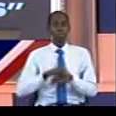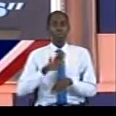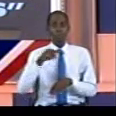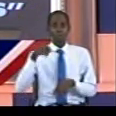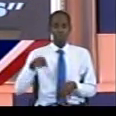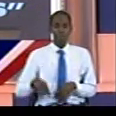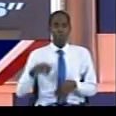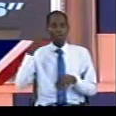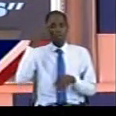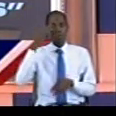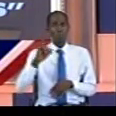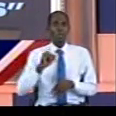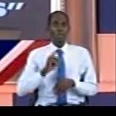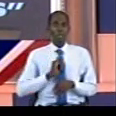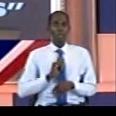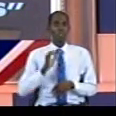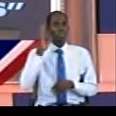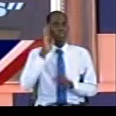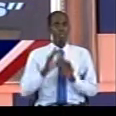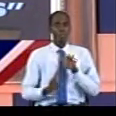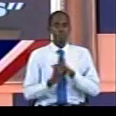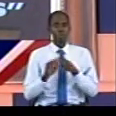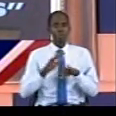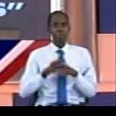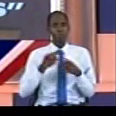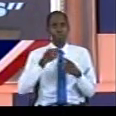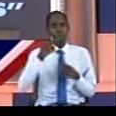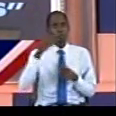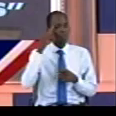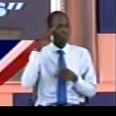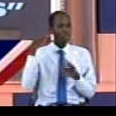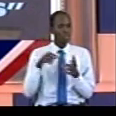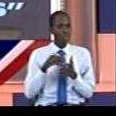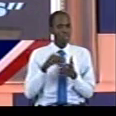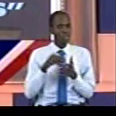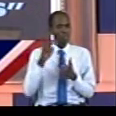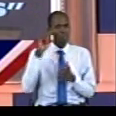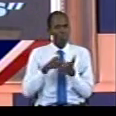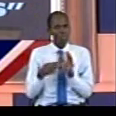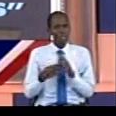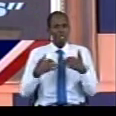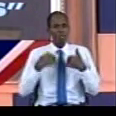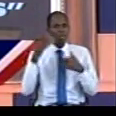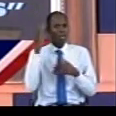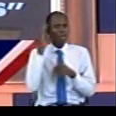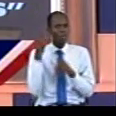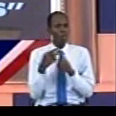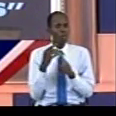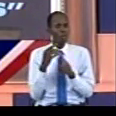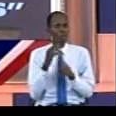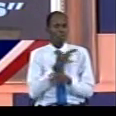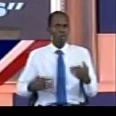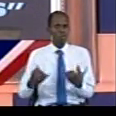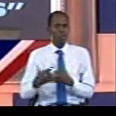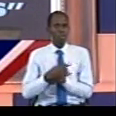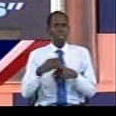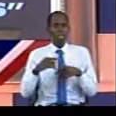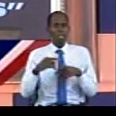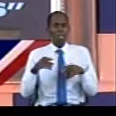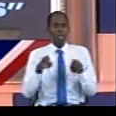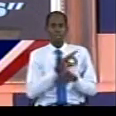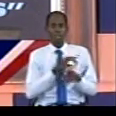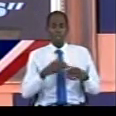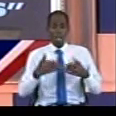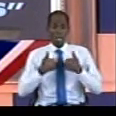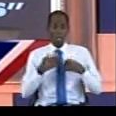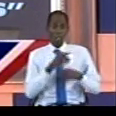unto thee for this purpose. Have you heard the word of the Lord today? Has the Lord appeared to you? Do you sense